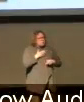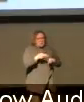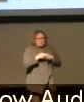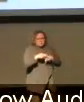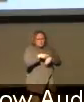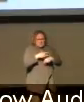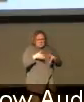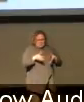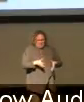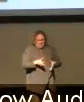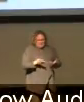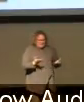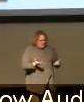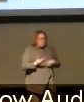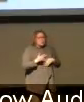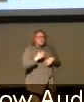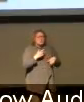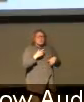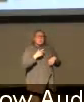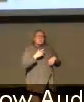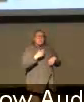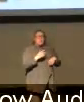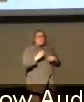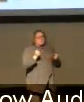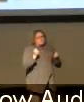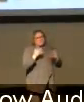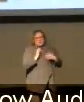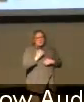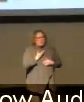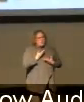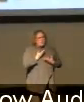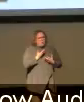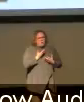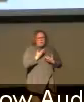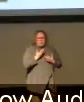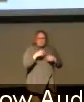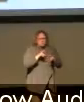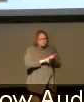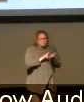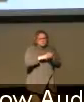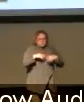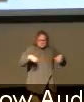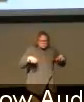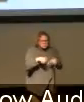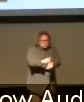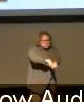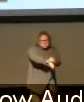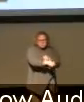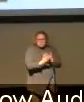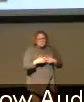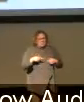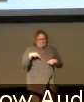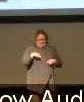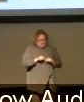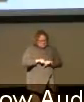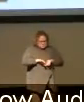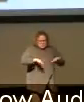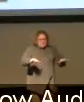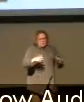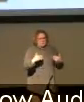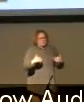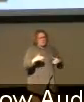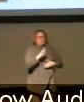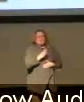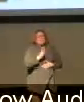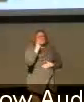you. Many of them are frontline staff, and they've done an amazing job. This pandemic is like no other epidemic we've seen